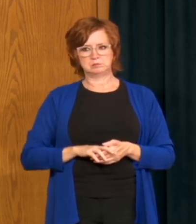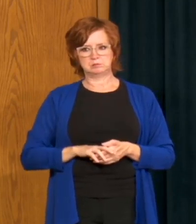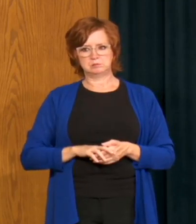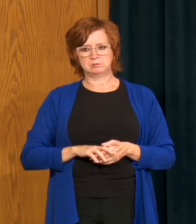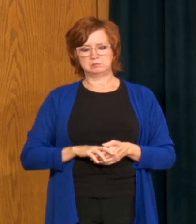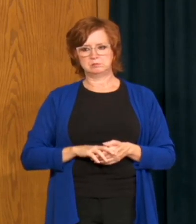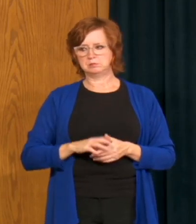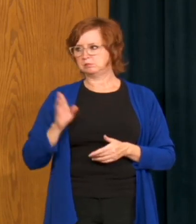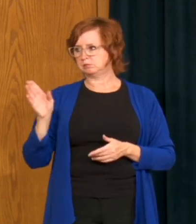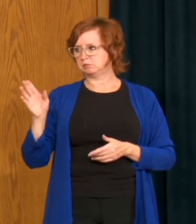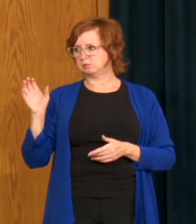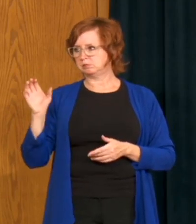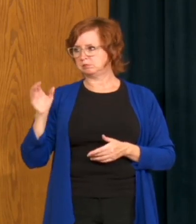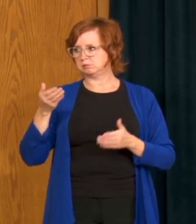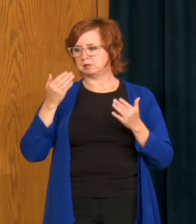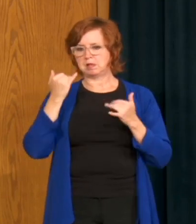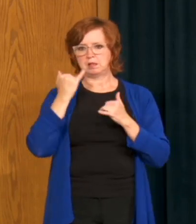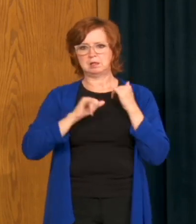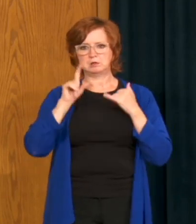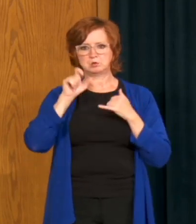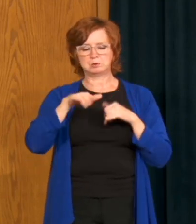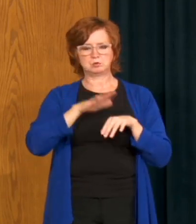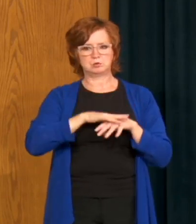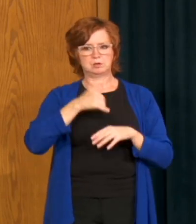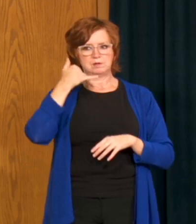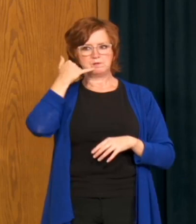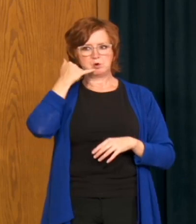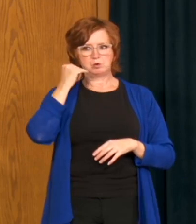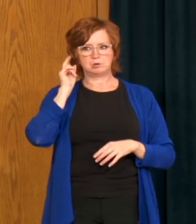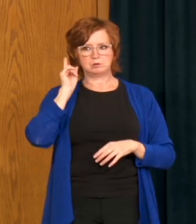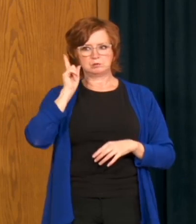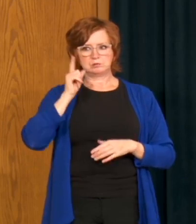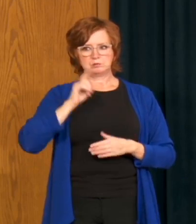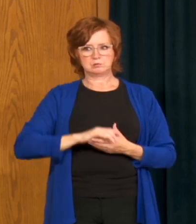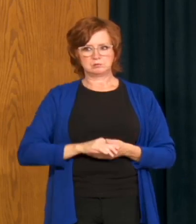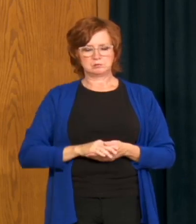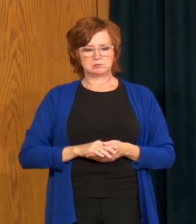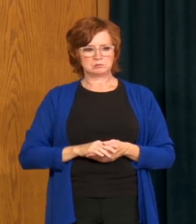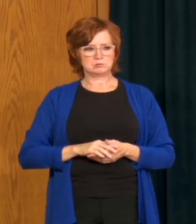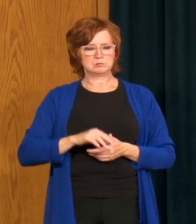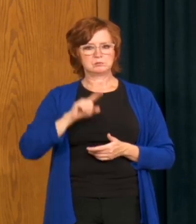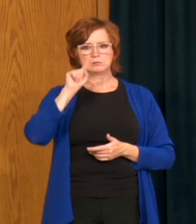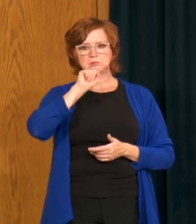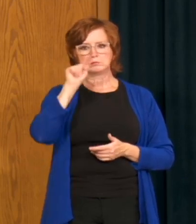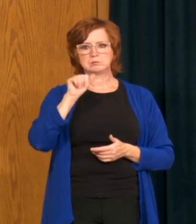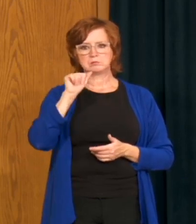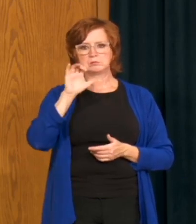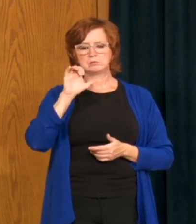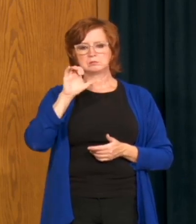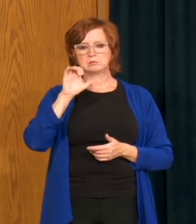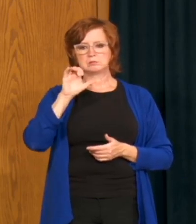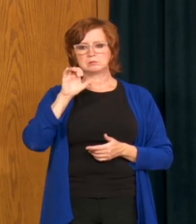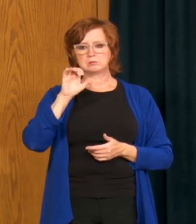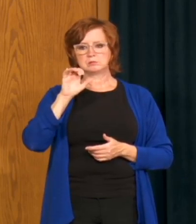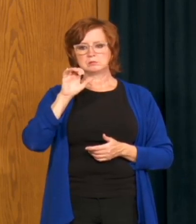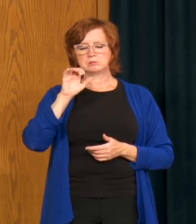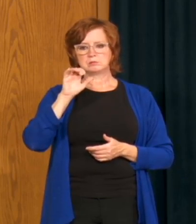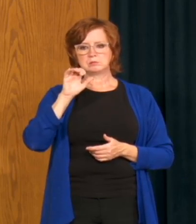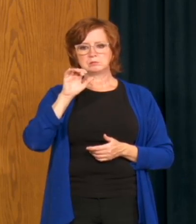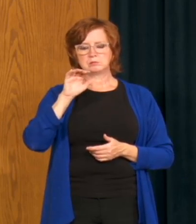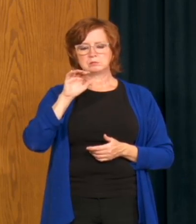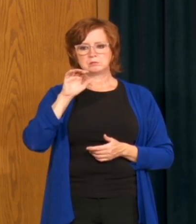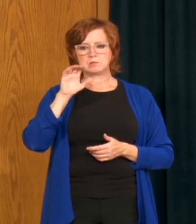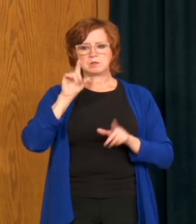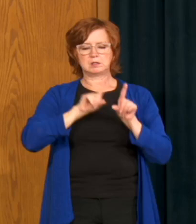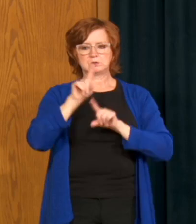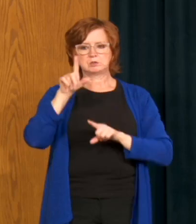sales. We'll take our last question from the phone lines. We have Zach Becerra with the Star Phoenix.